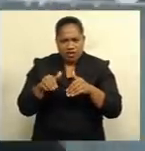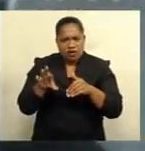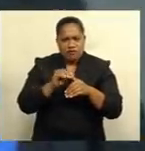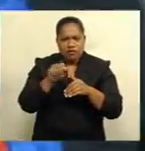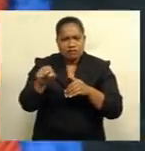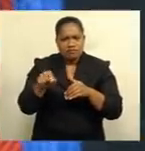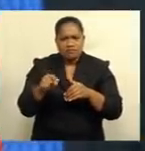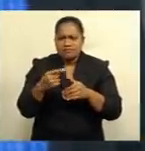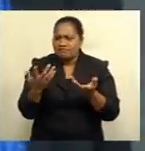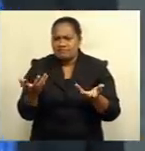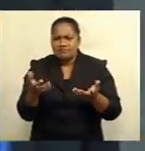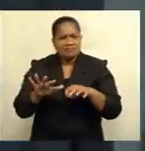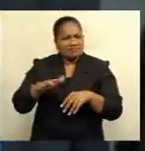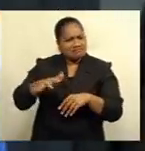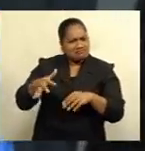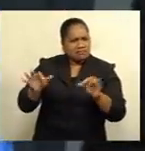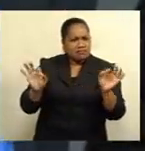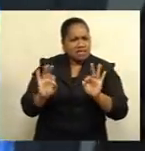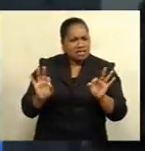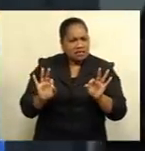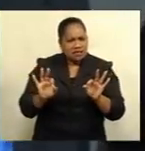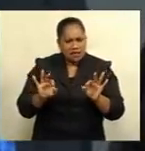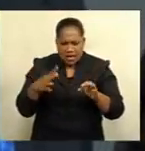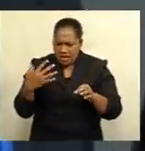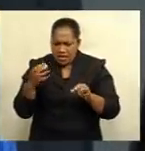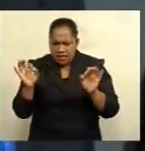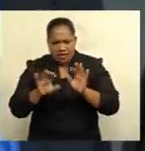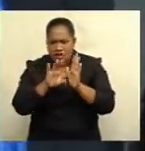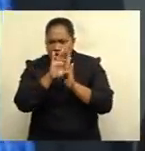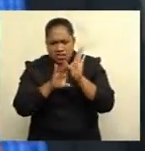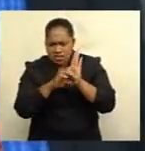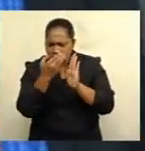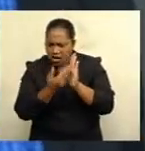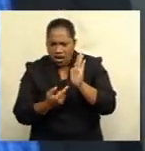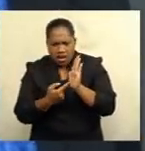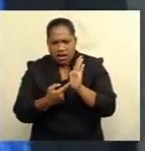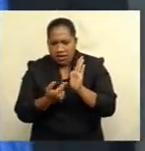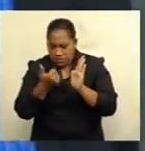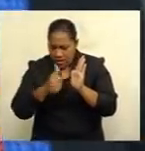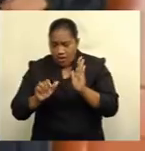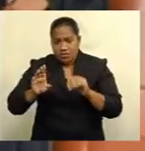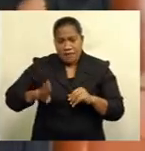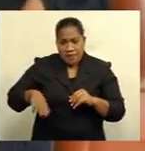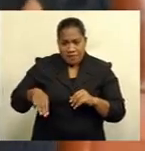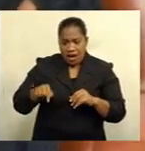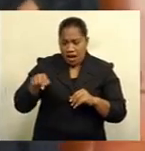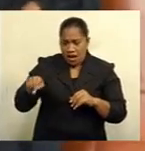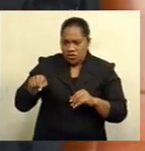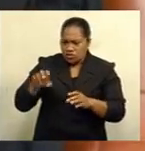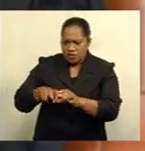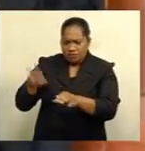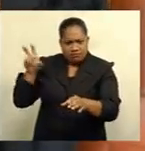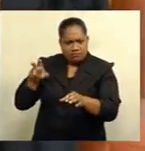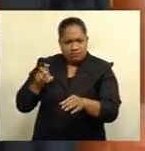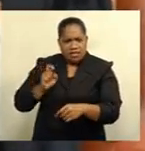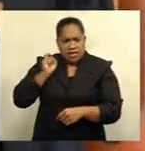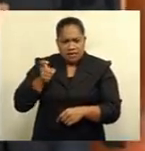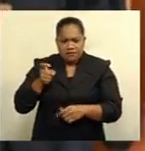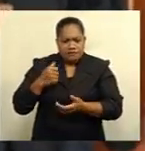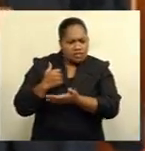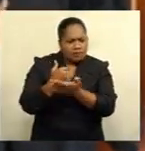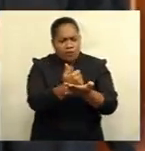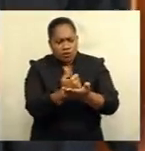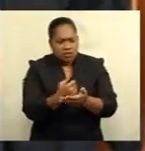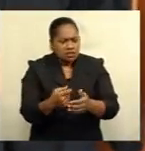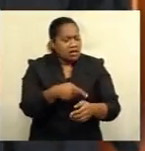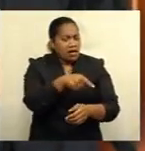there is no provision in the Constitution that allows for a member of Parliament's seat to be vacated if they speak in support of or